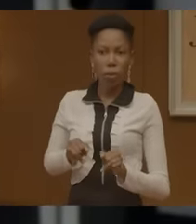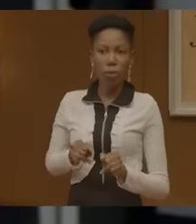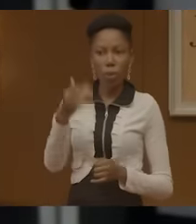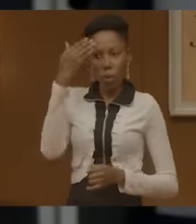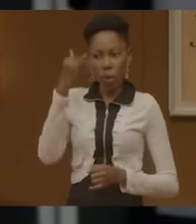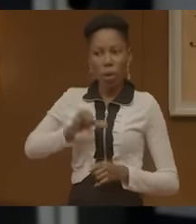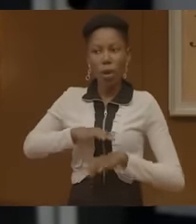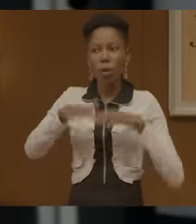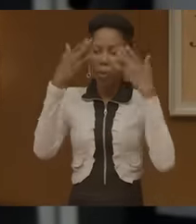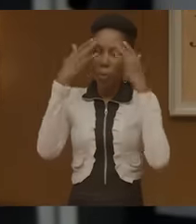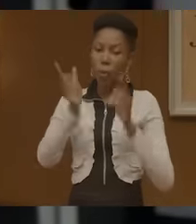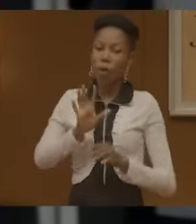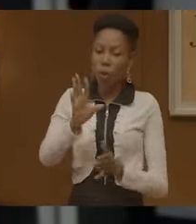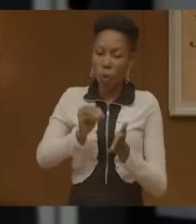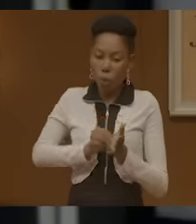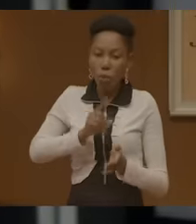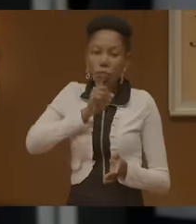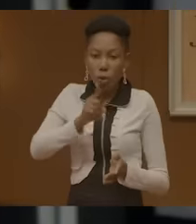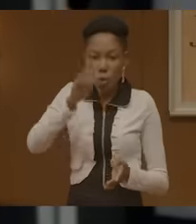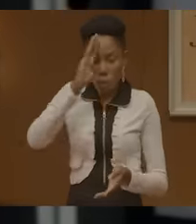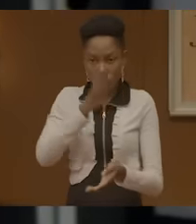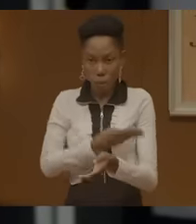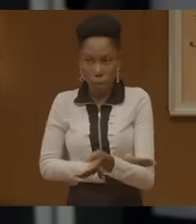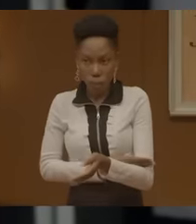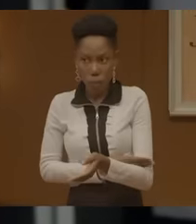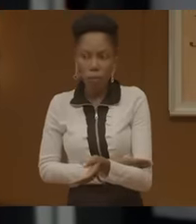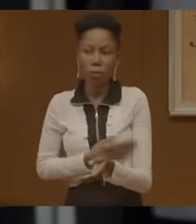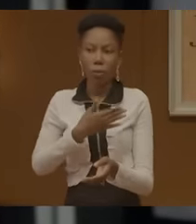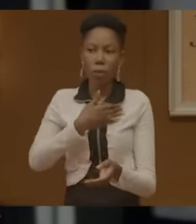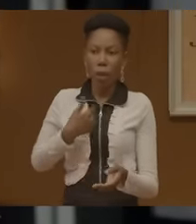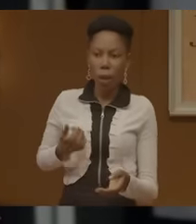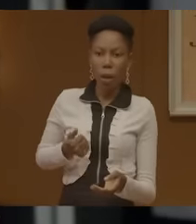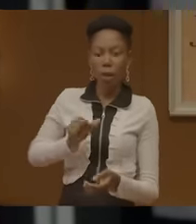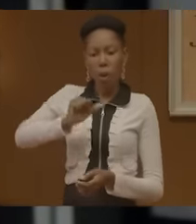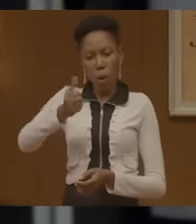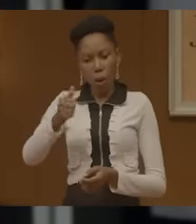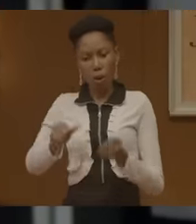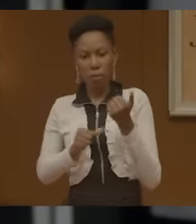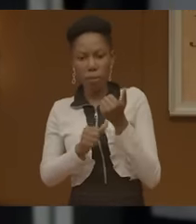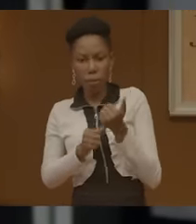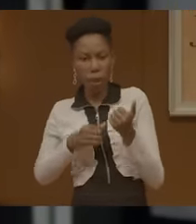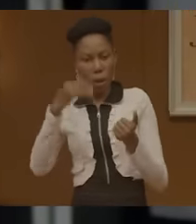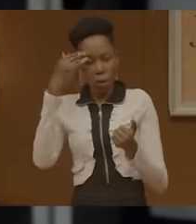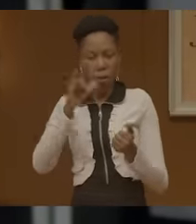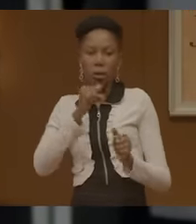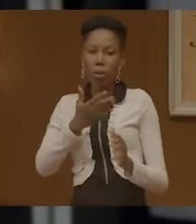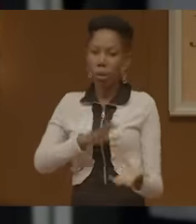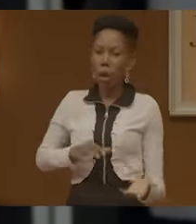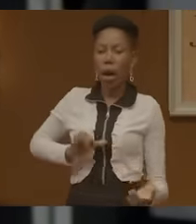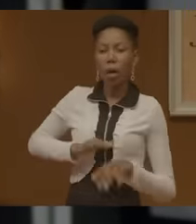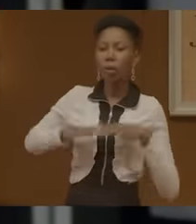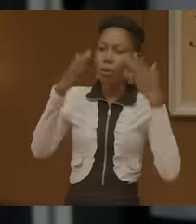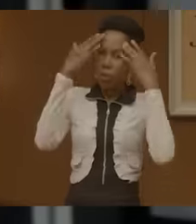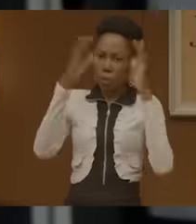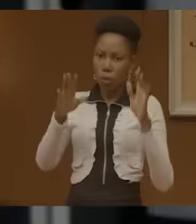dad is. I can't find him. It's the other brother that I knew that is in Abuja. It's late. So there is no way for me to find any of